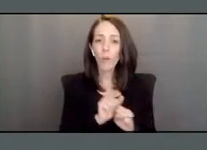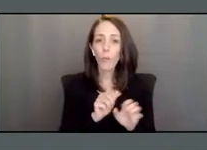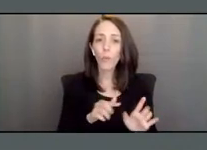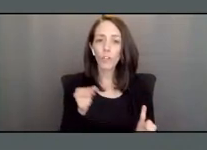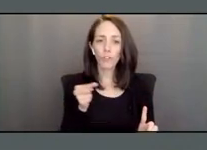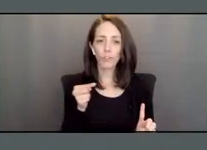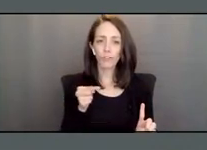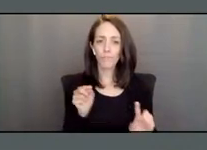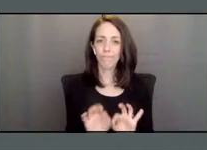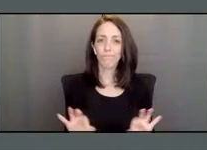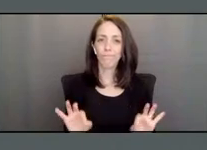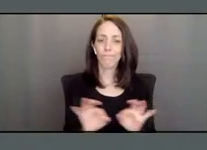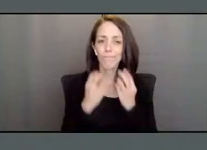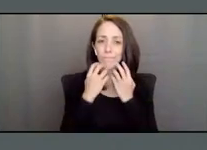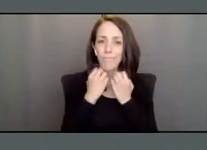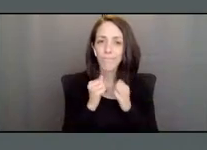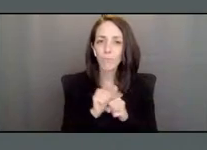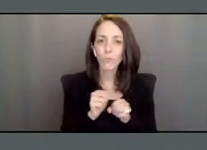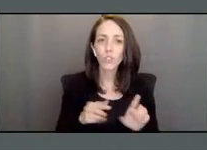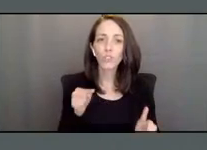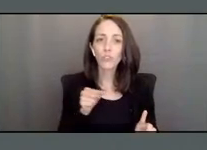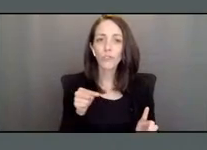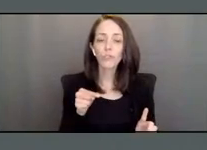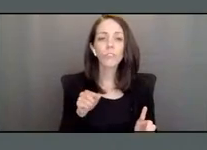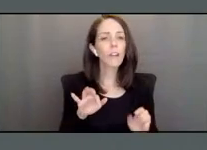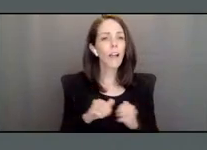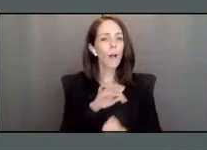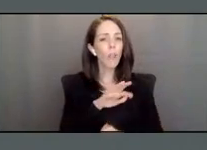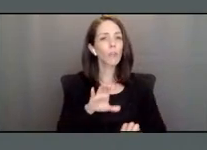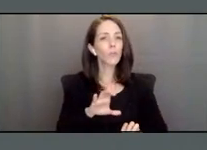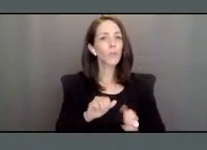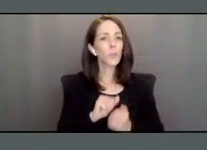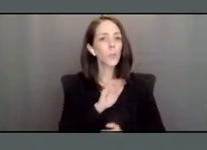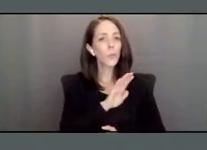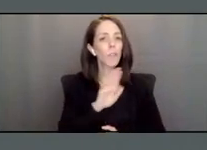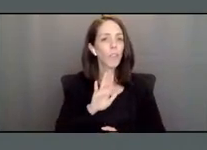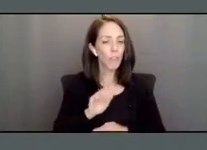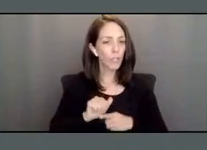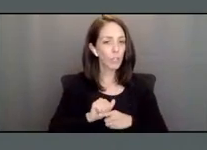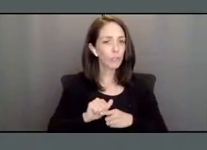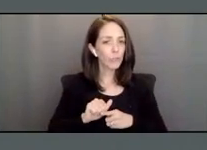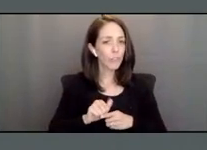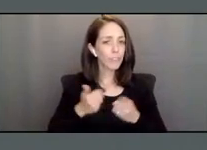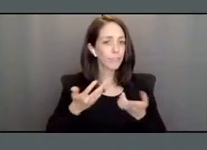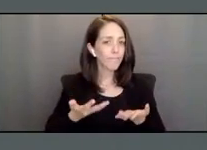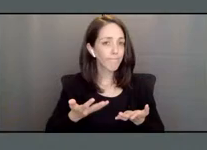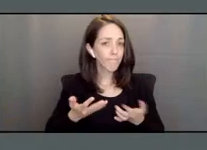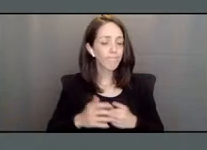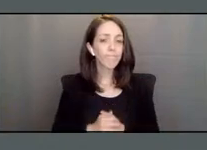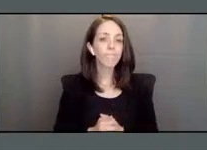to the community, how they're doing in their unconscious bias training as well.